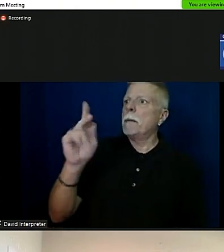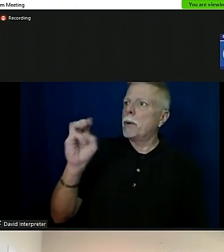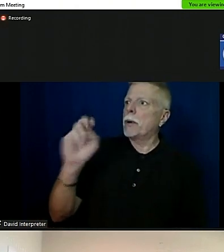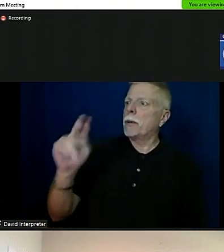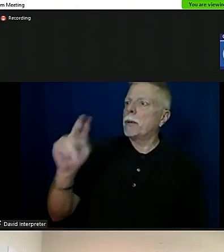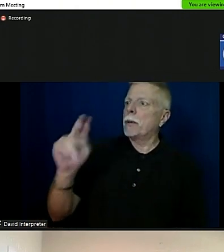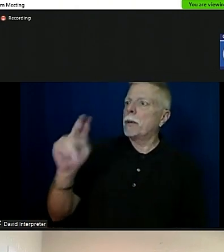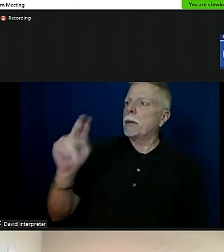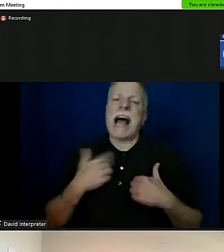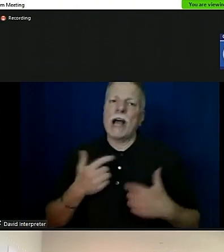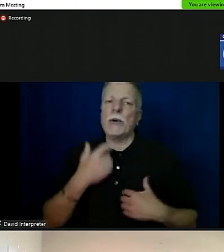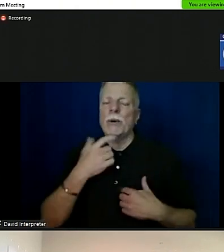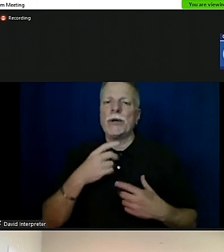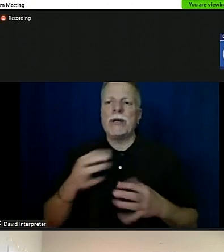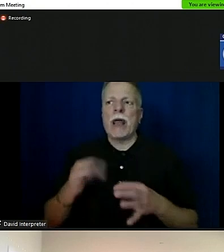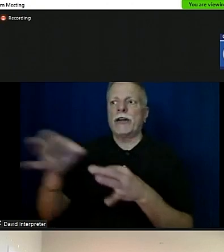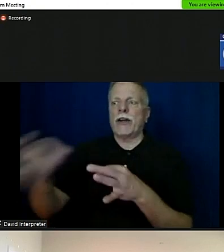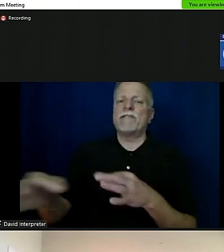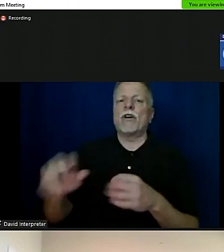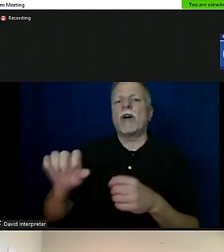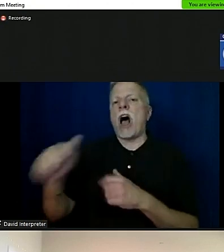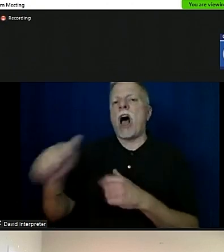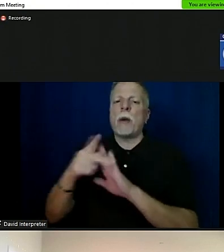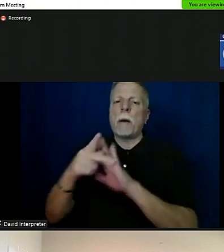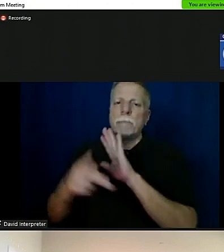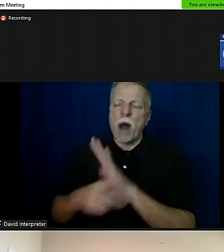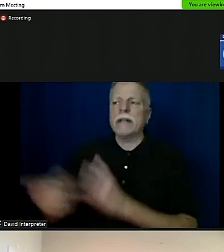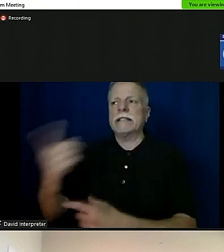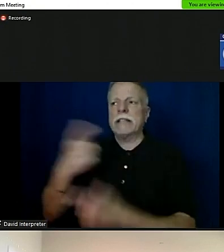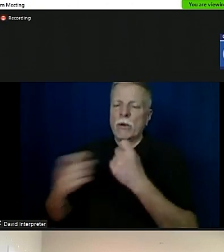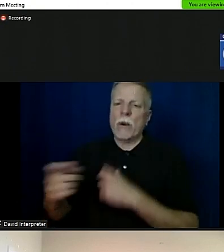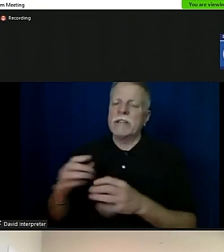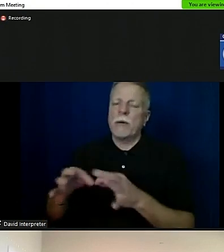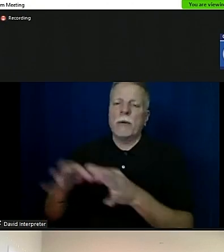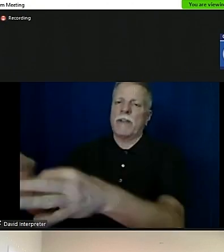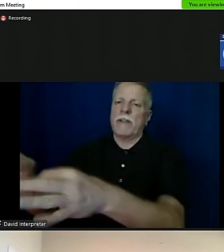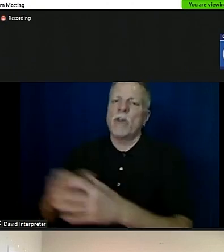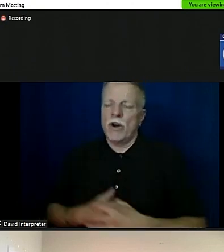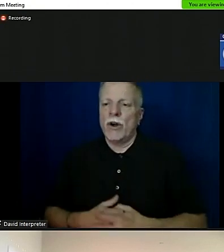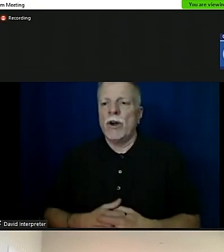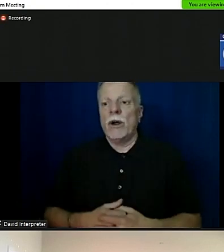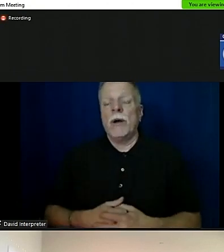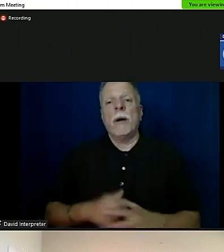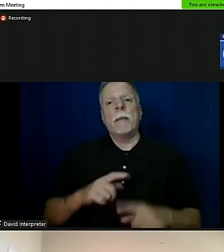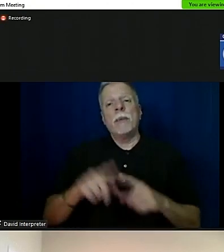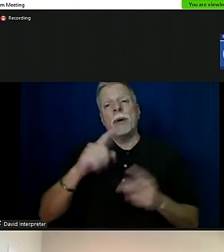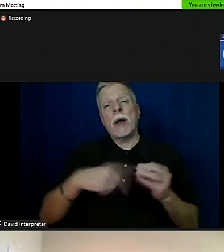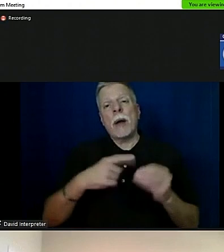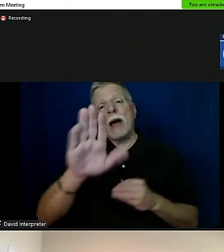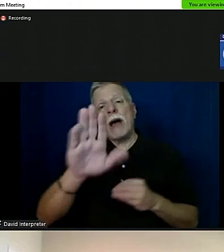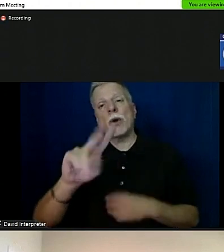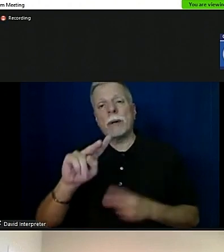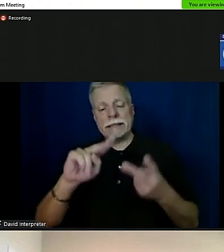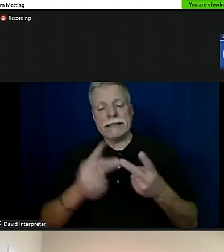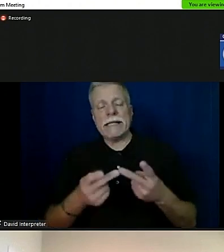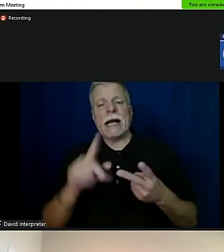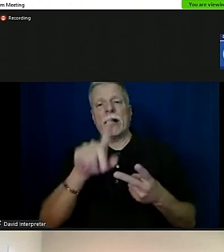conversations to the media info at state.co.us. as far as your second question